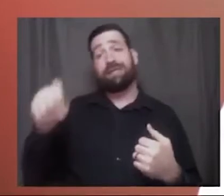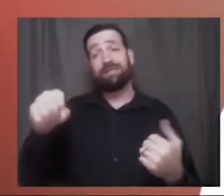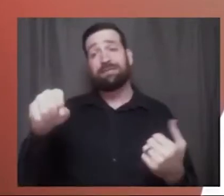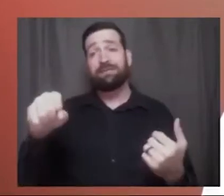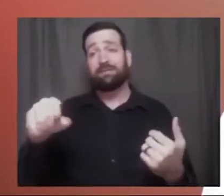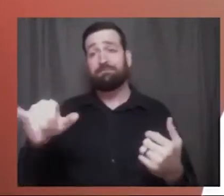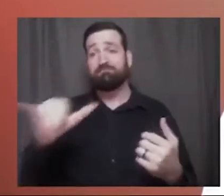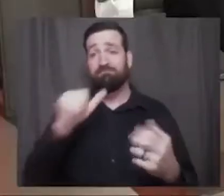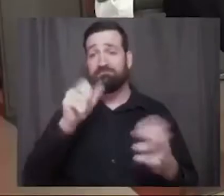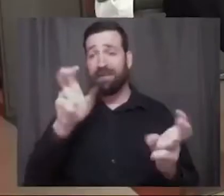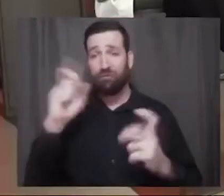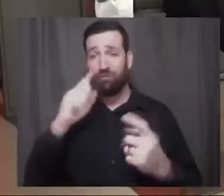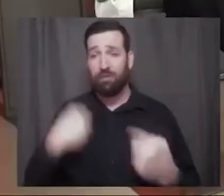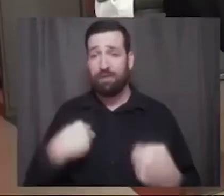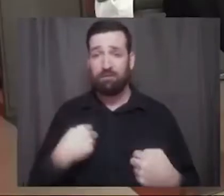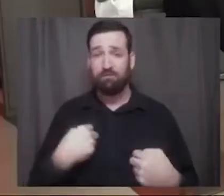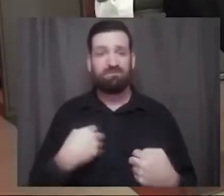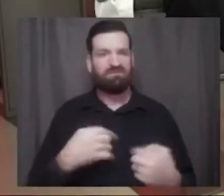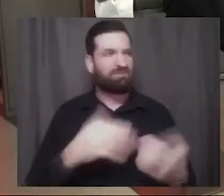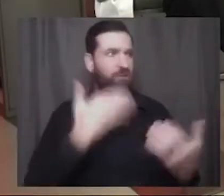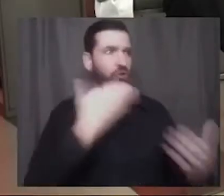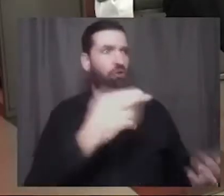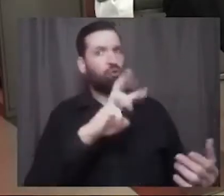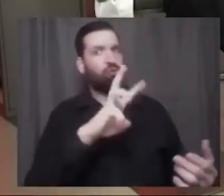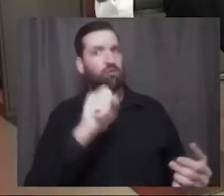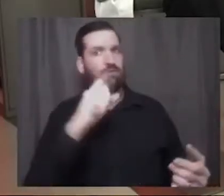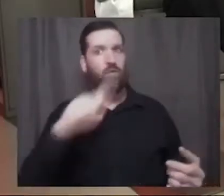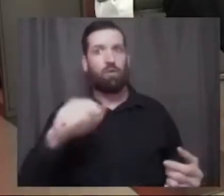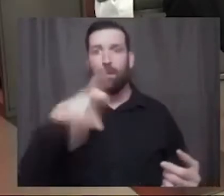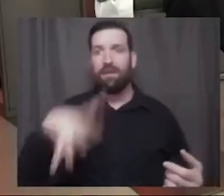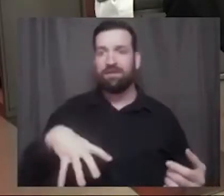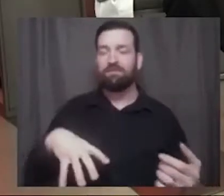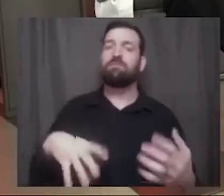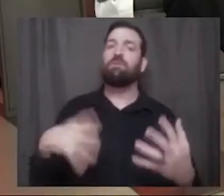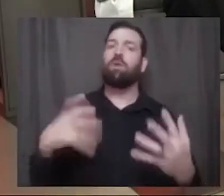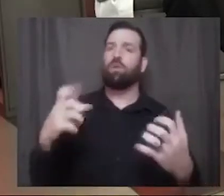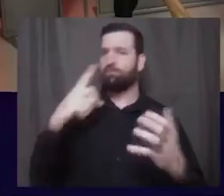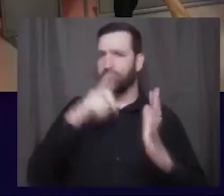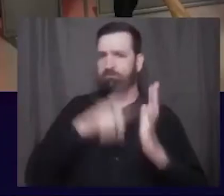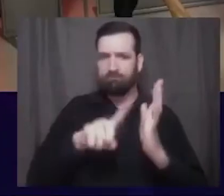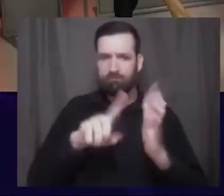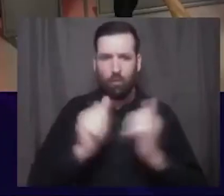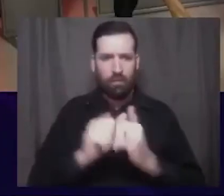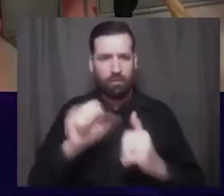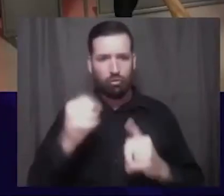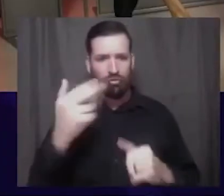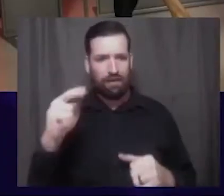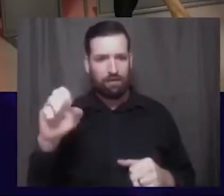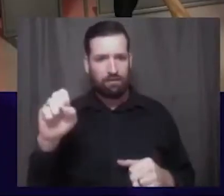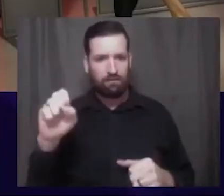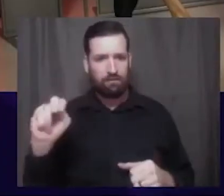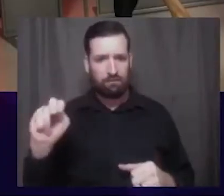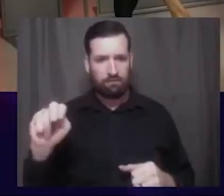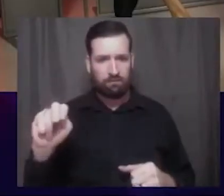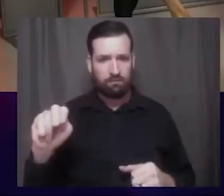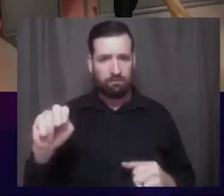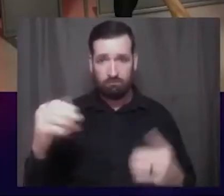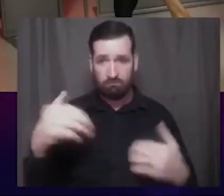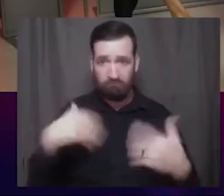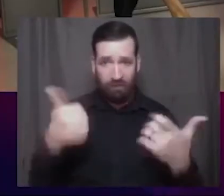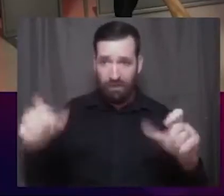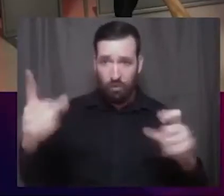me. That's such good news for women to hear who are watching. I want to just check back in again with Shannon, our mom at home. Do you have any questions that you